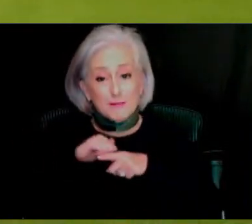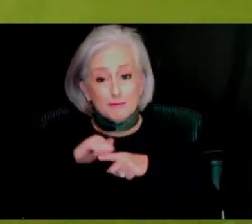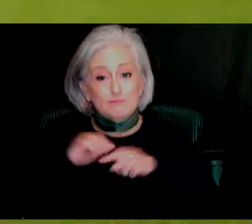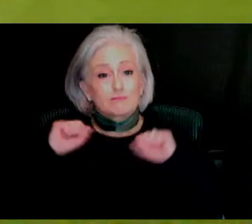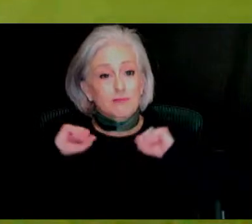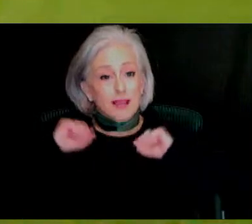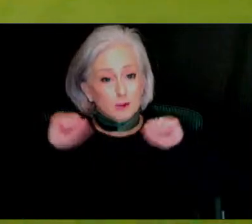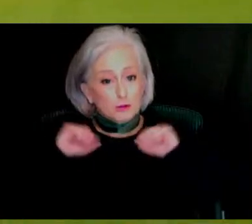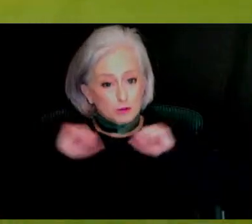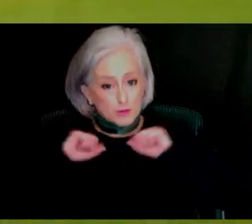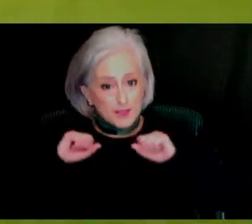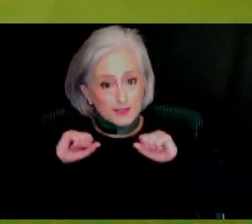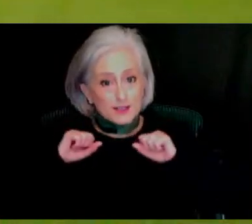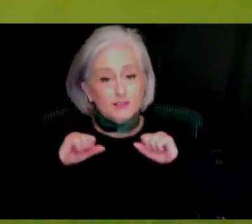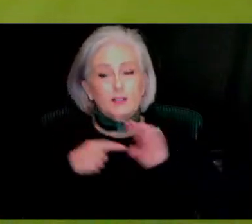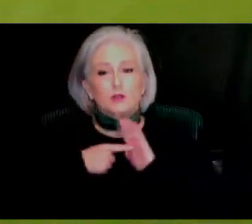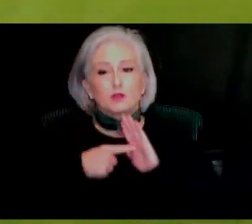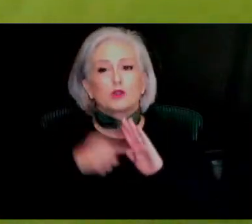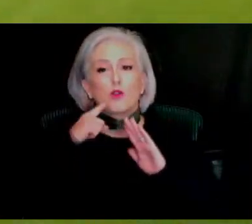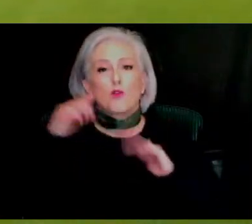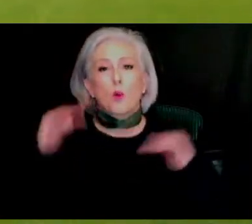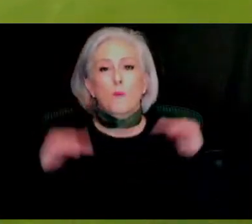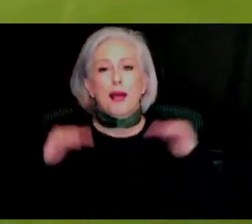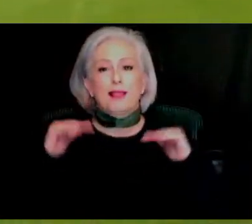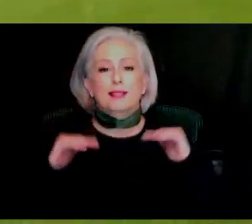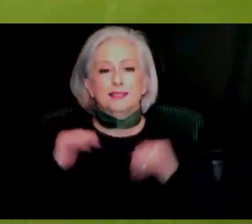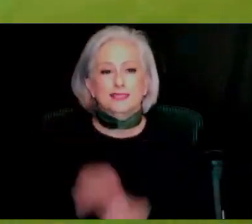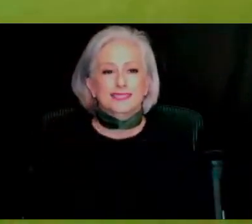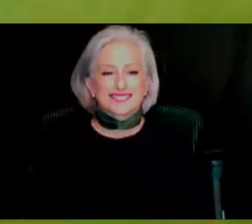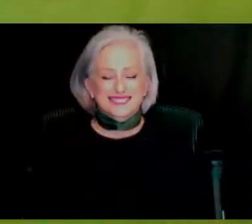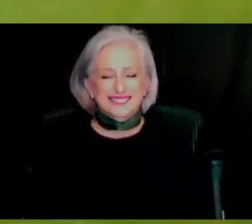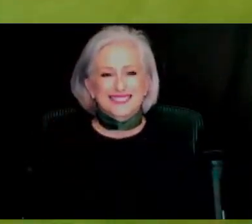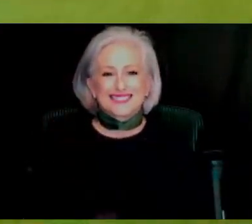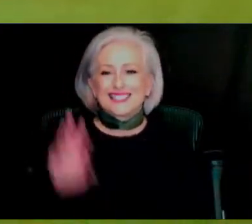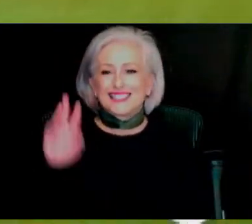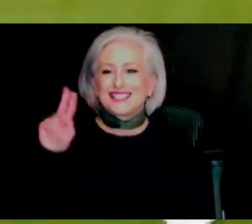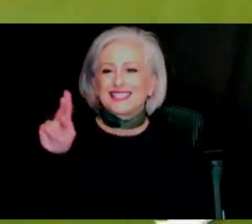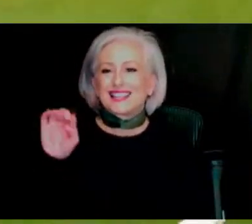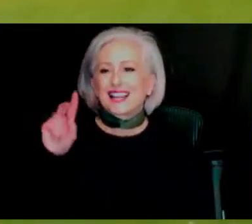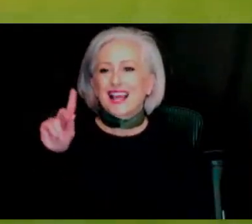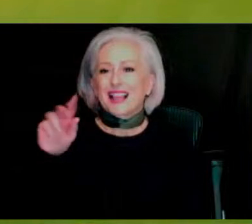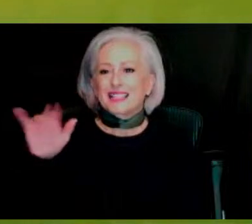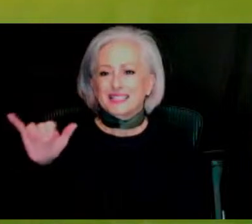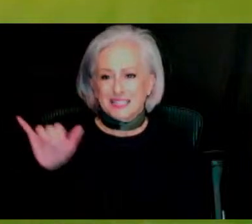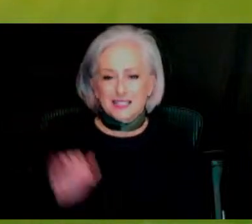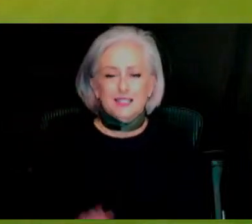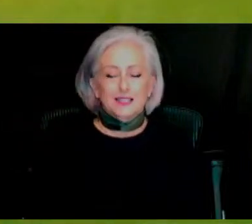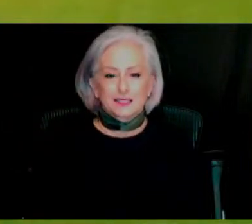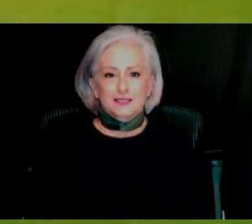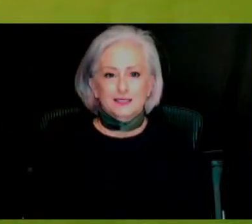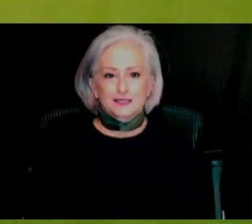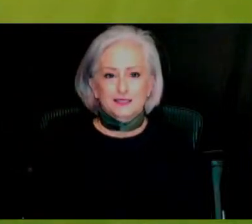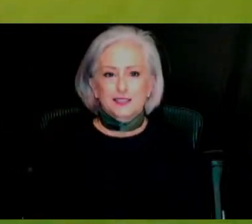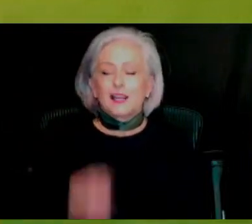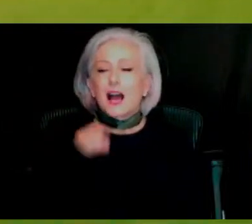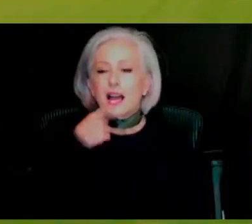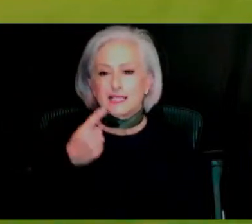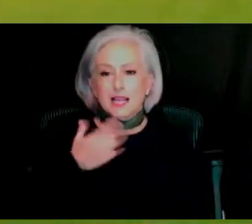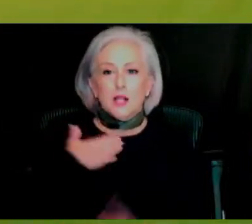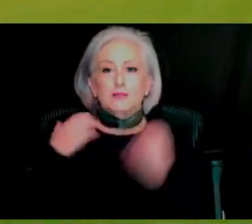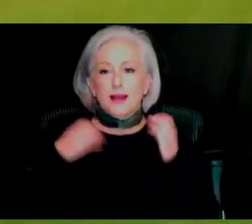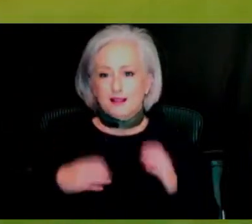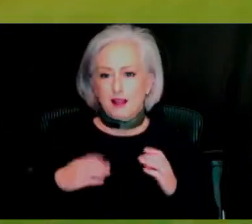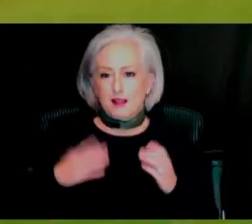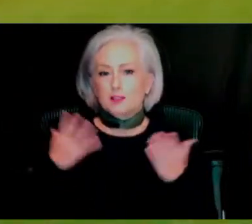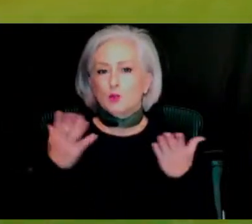for balance. Do either of you have those? Kelsey. Okay. So something that I tell my clients all the time that want to work on balance is